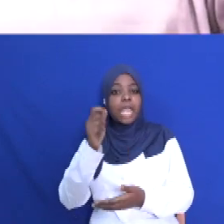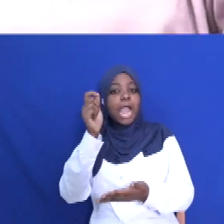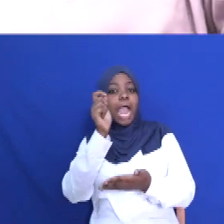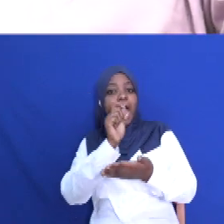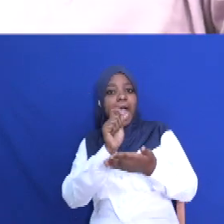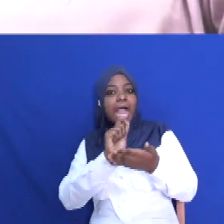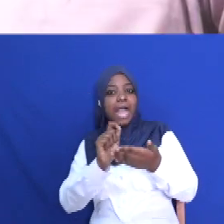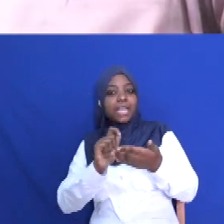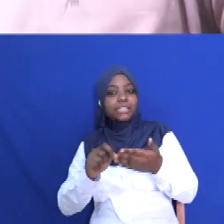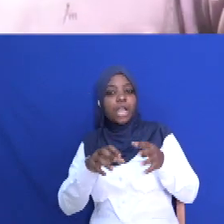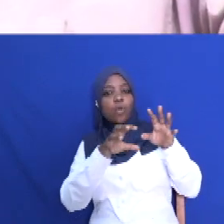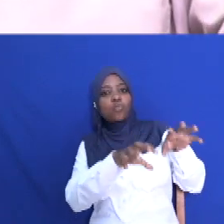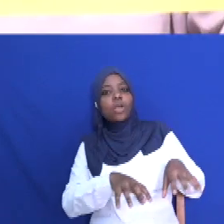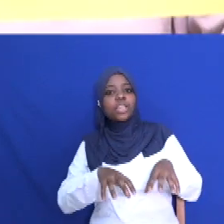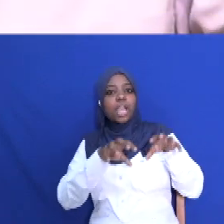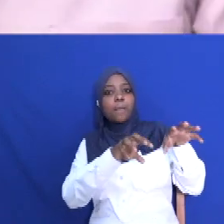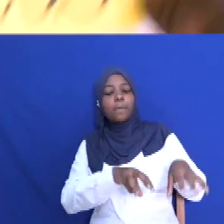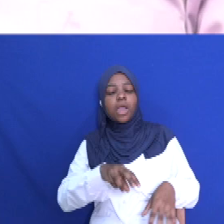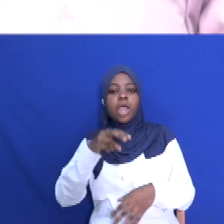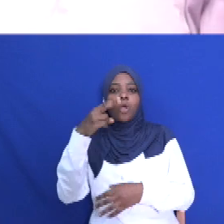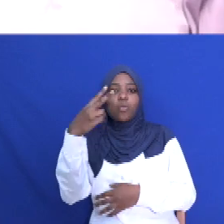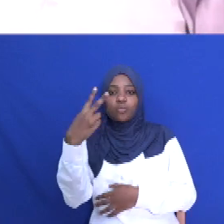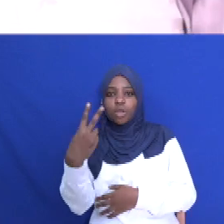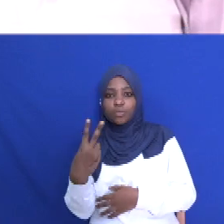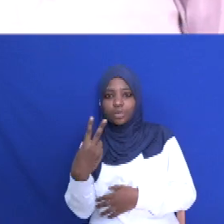that are called herbivorous,